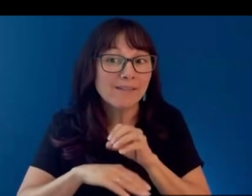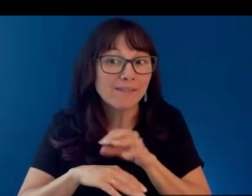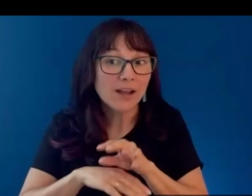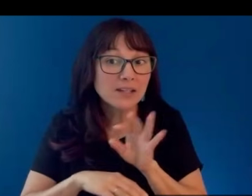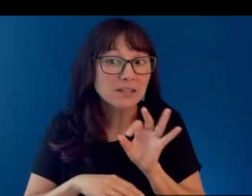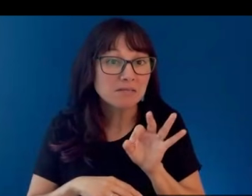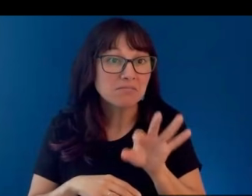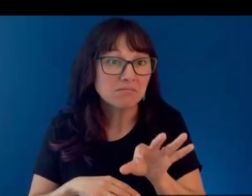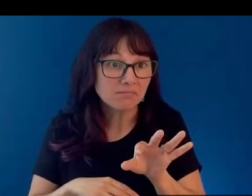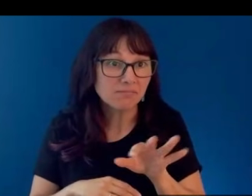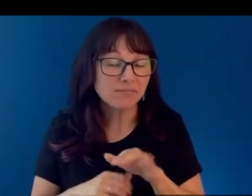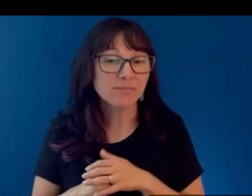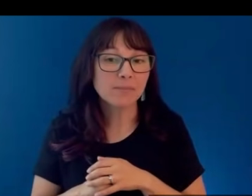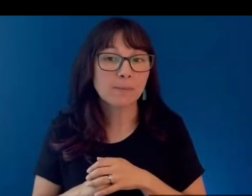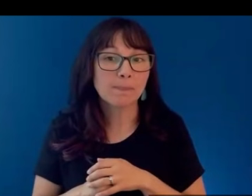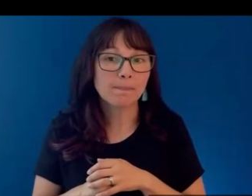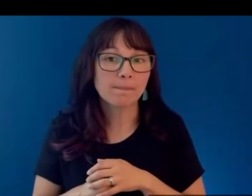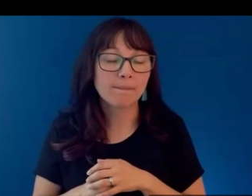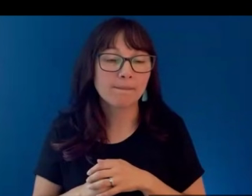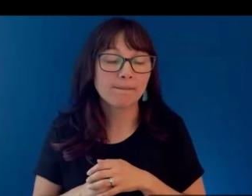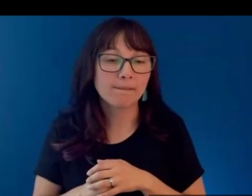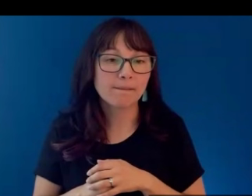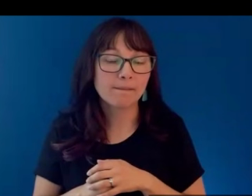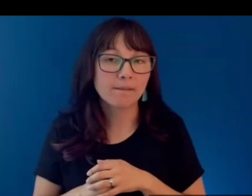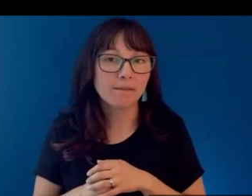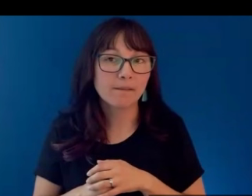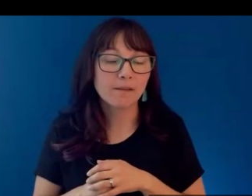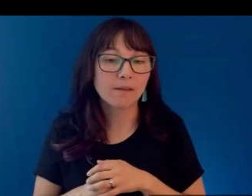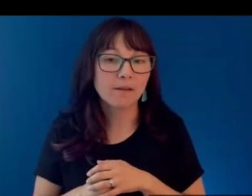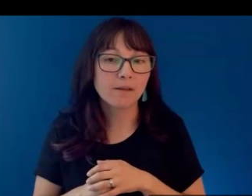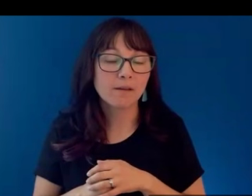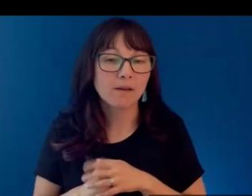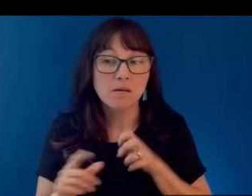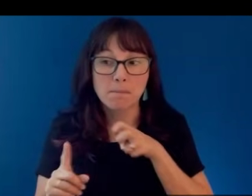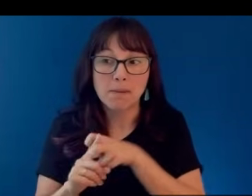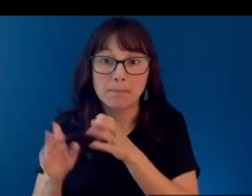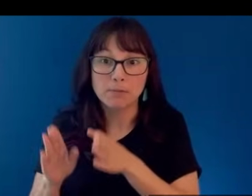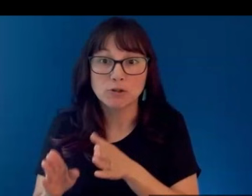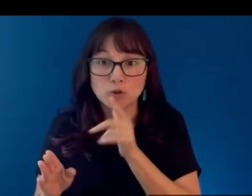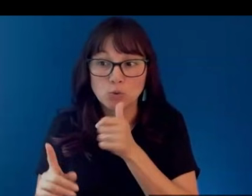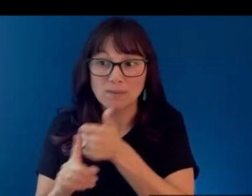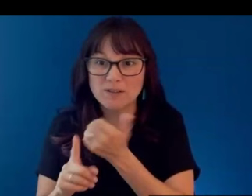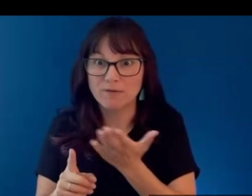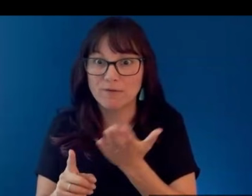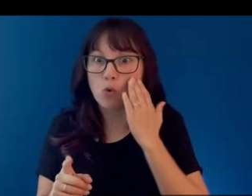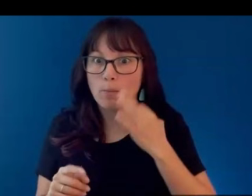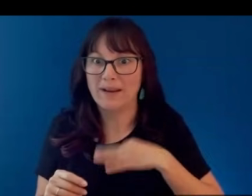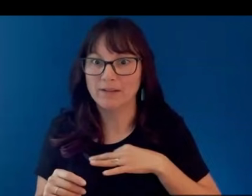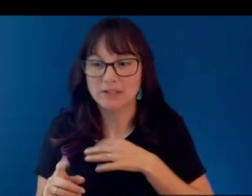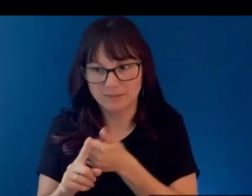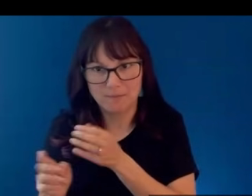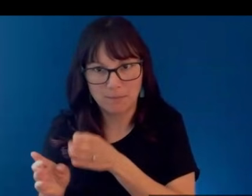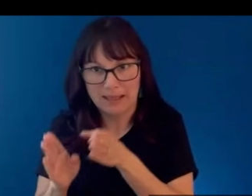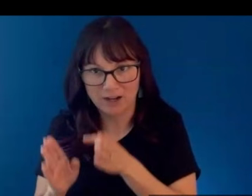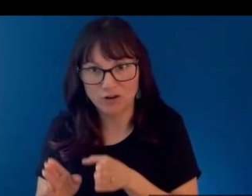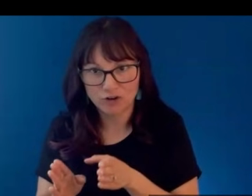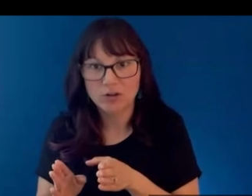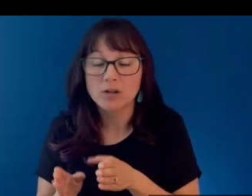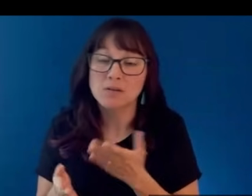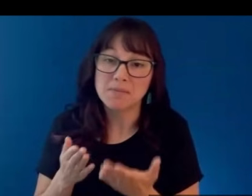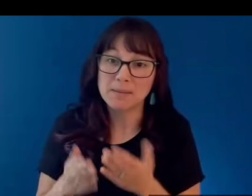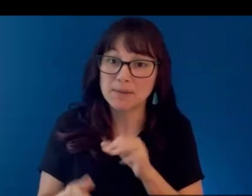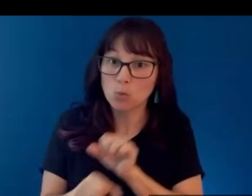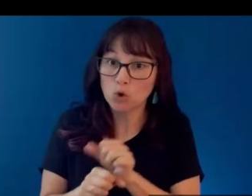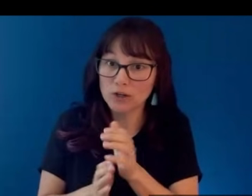give you is find someone who knows benefits and is a benefits planner, either through as a work incentive